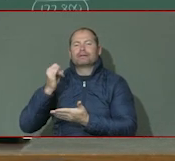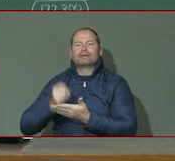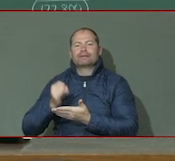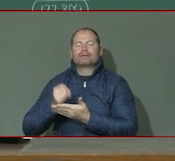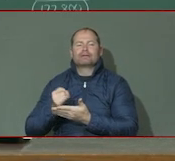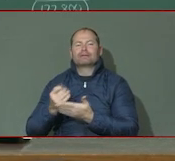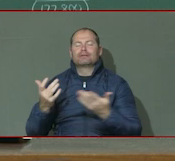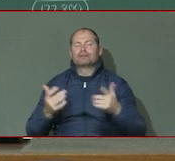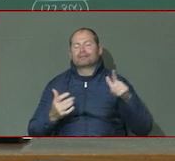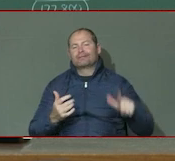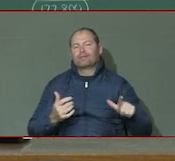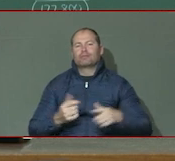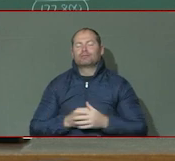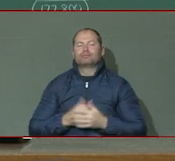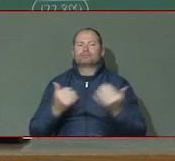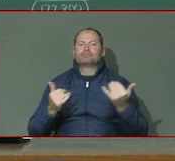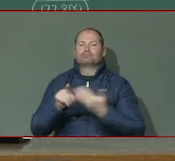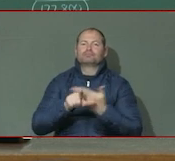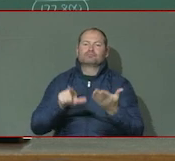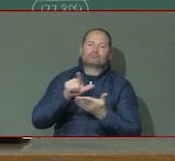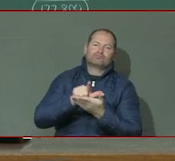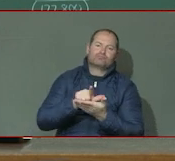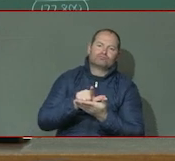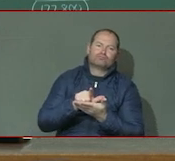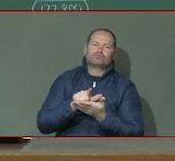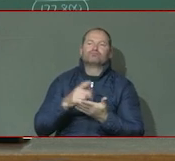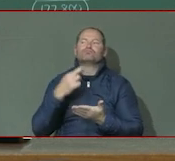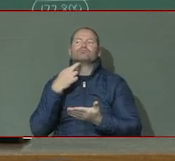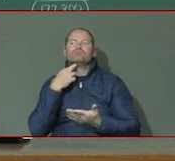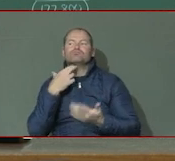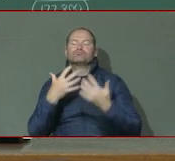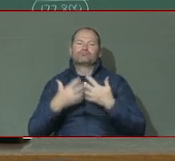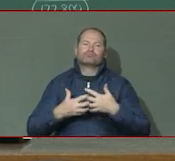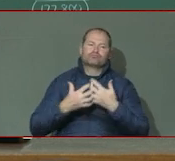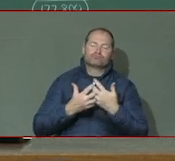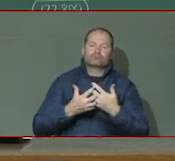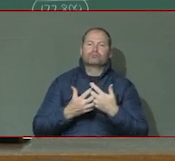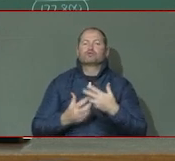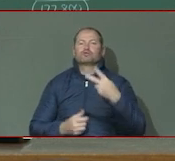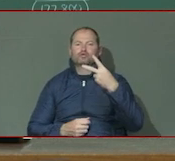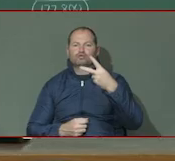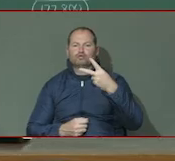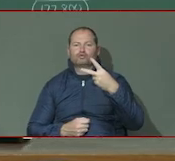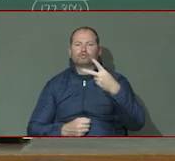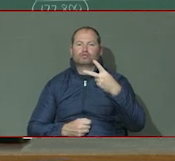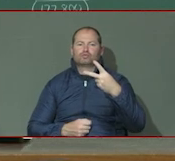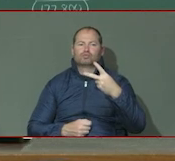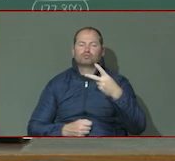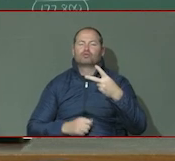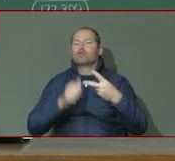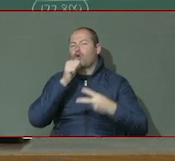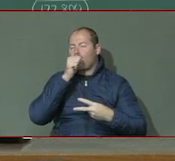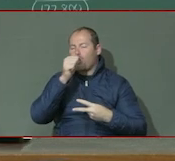talk about a loan, when they talk about a risk or gearing, those two will always be in your